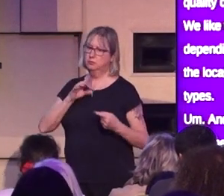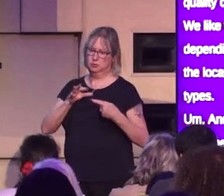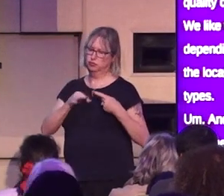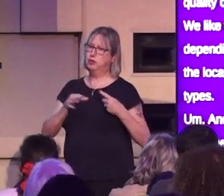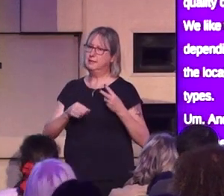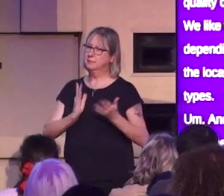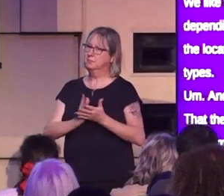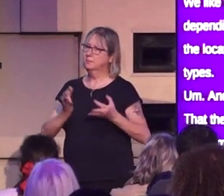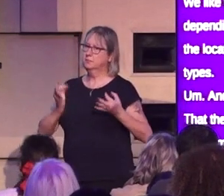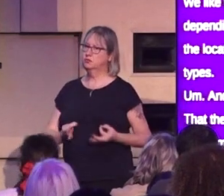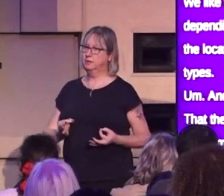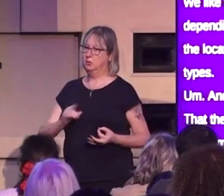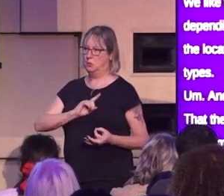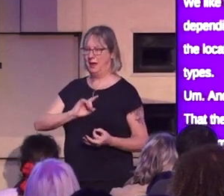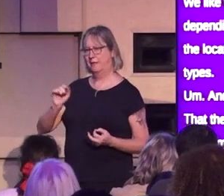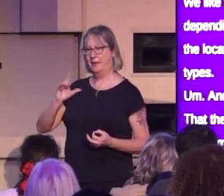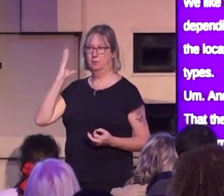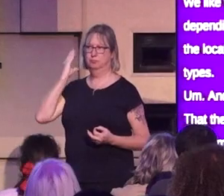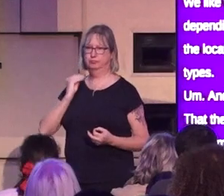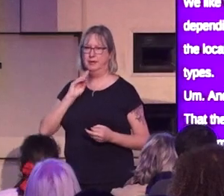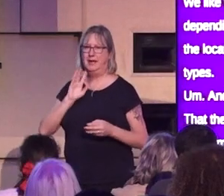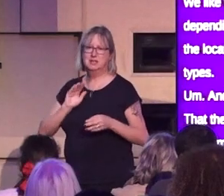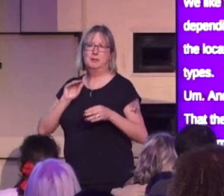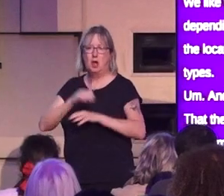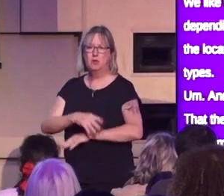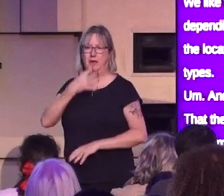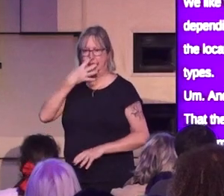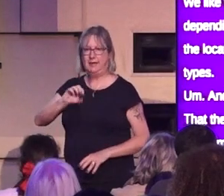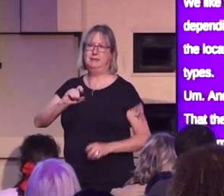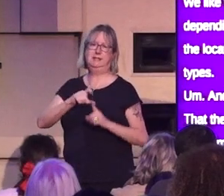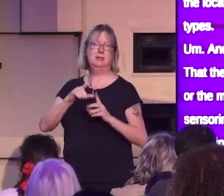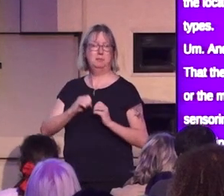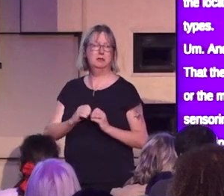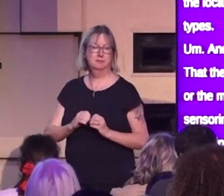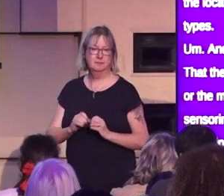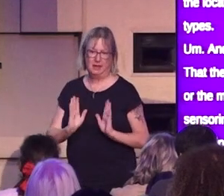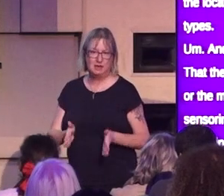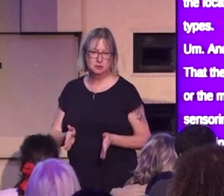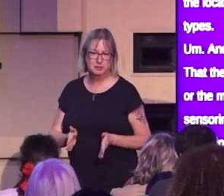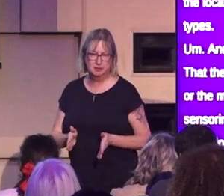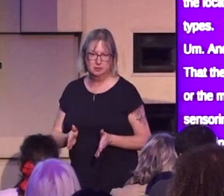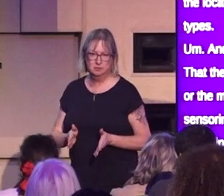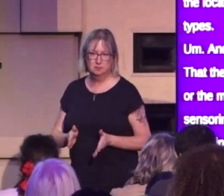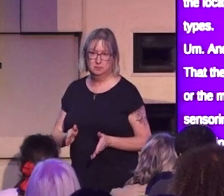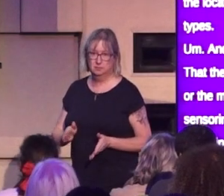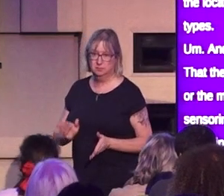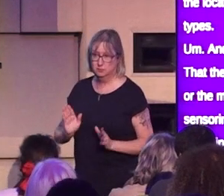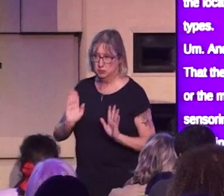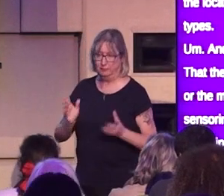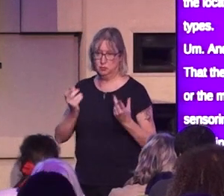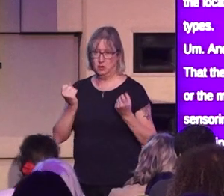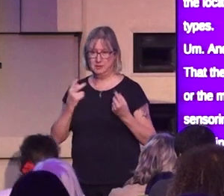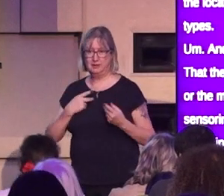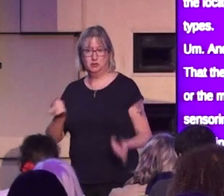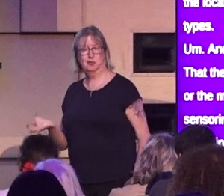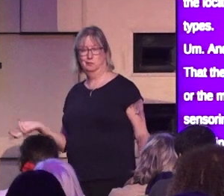and people need to have a hearing loss of more than 90 decibels. And it is important to understand that. The best